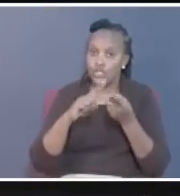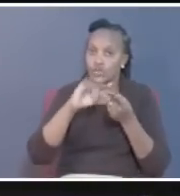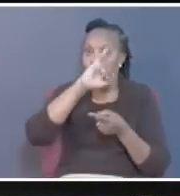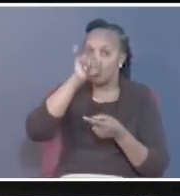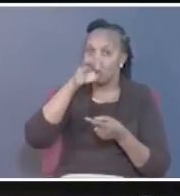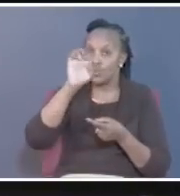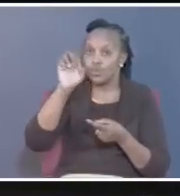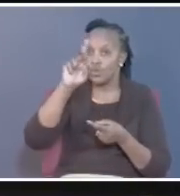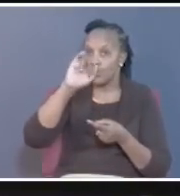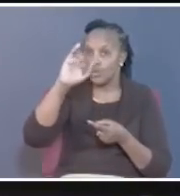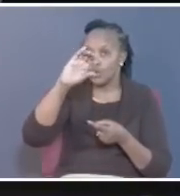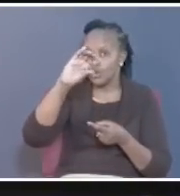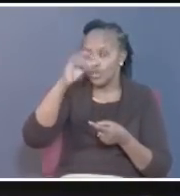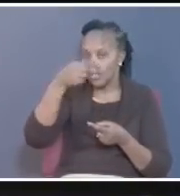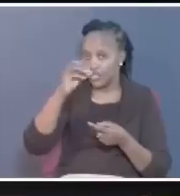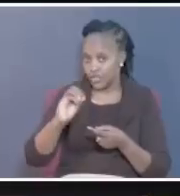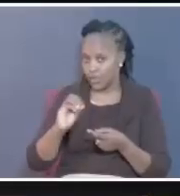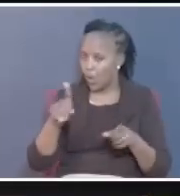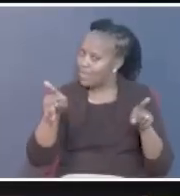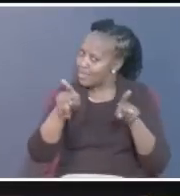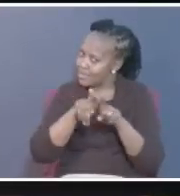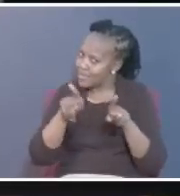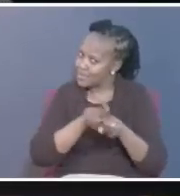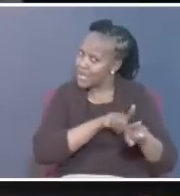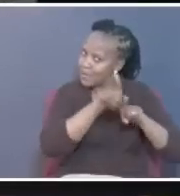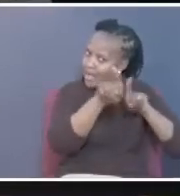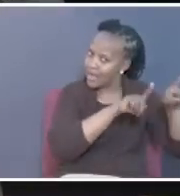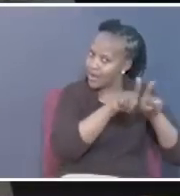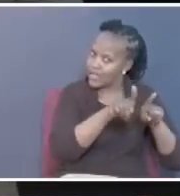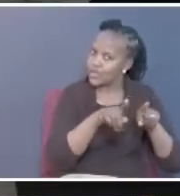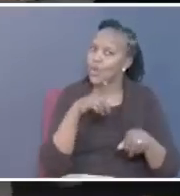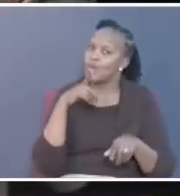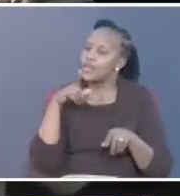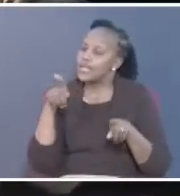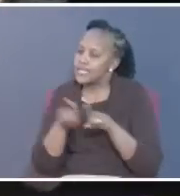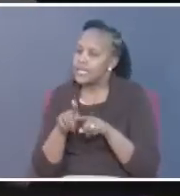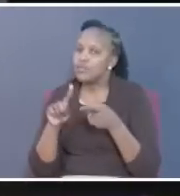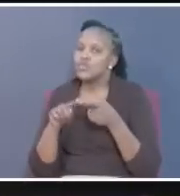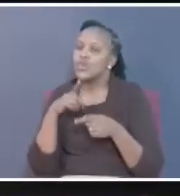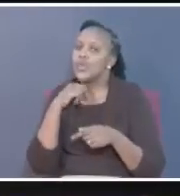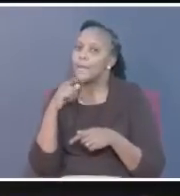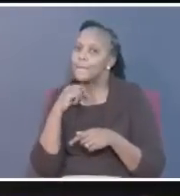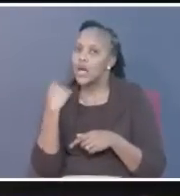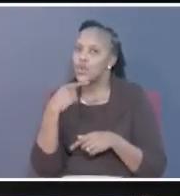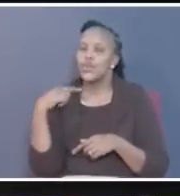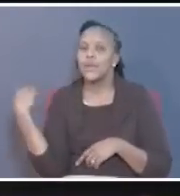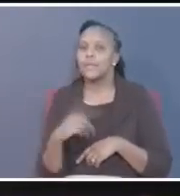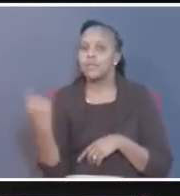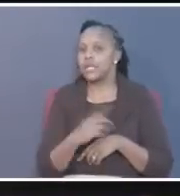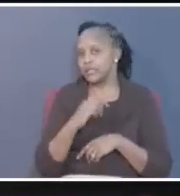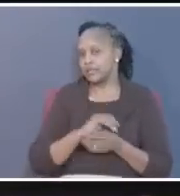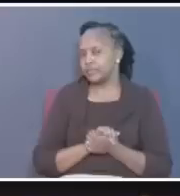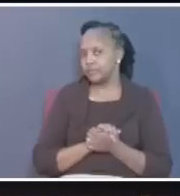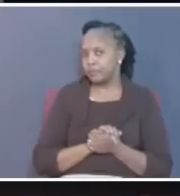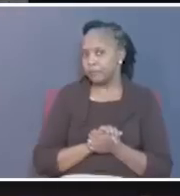was traveling in the same direction as this man who had been accosted and robbed was traveling. This